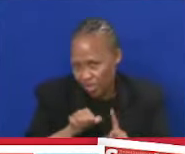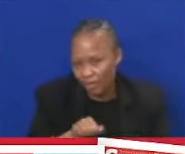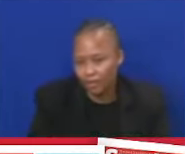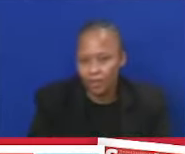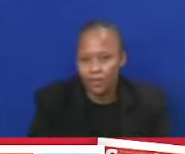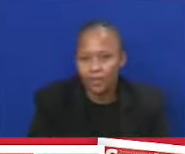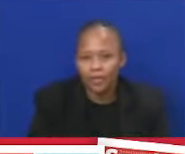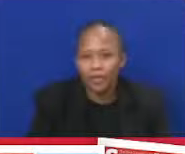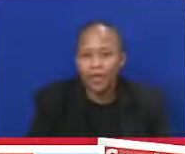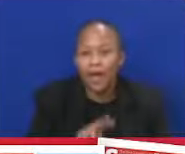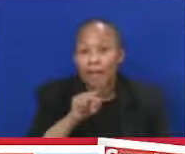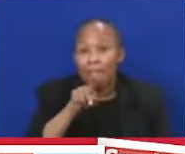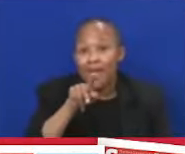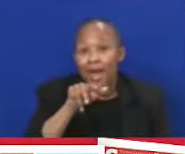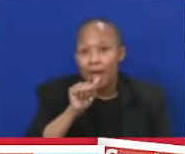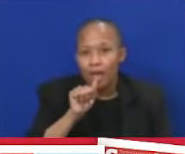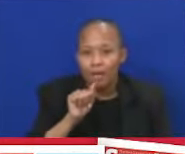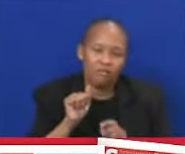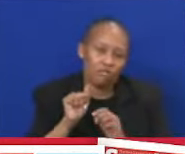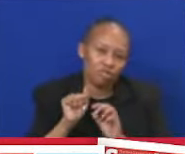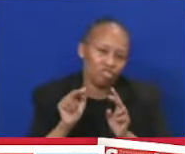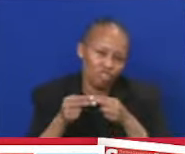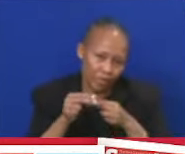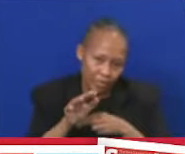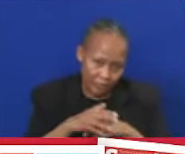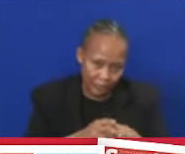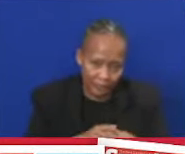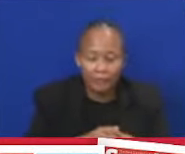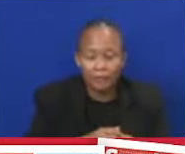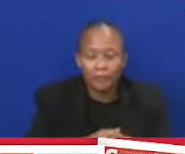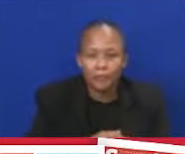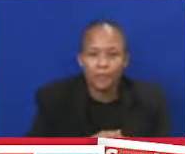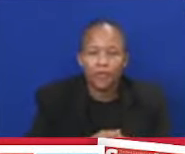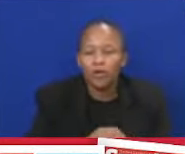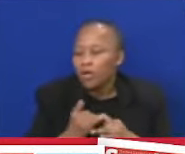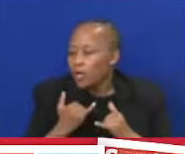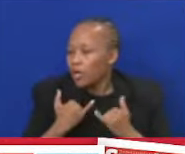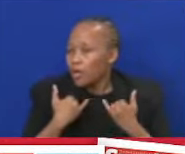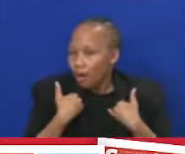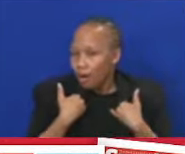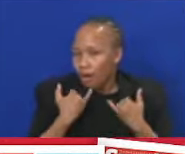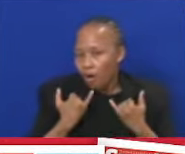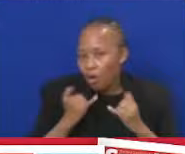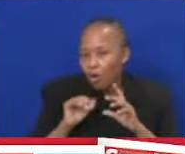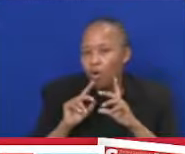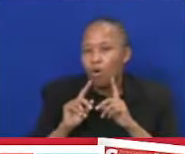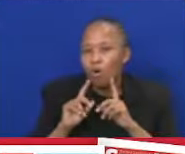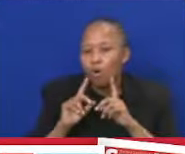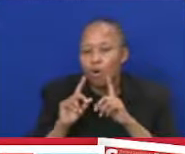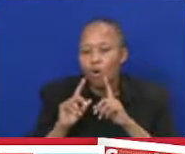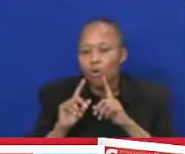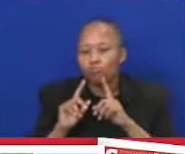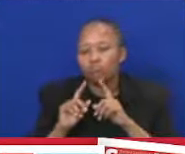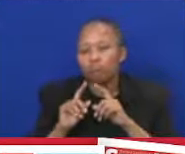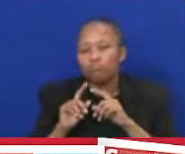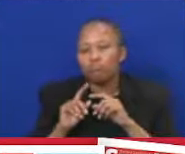And what would be the involvement of the Department of Correctional Services?